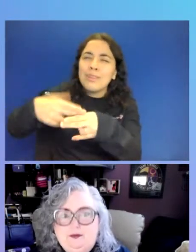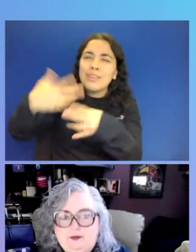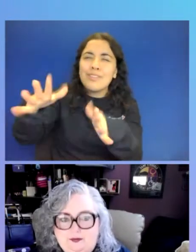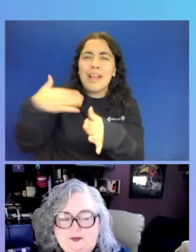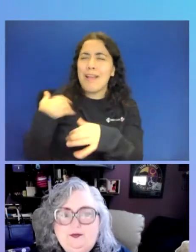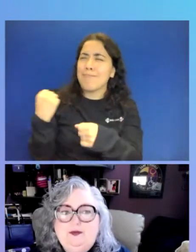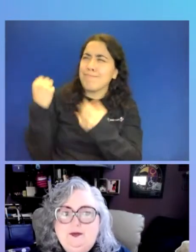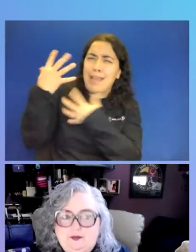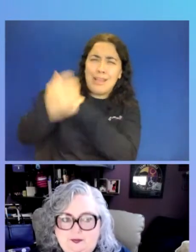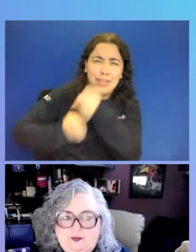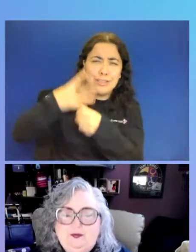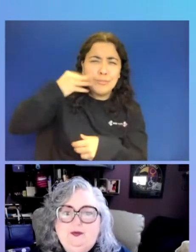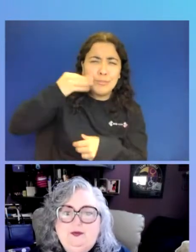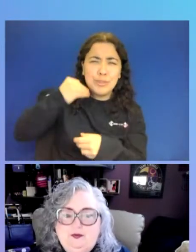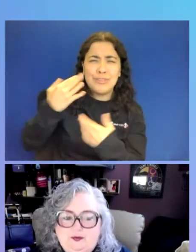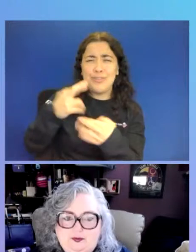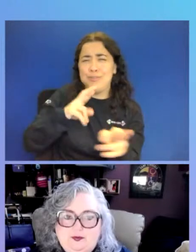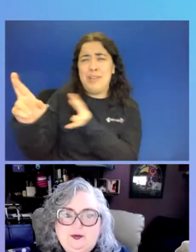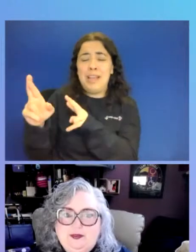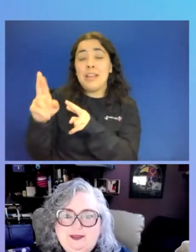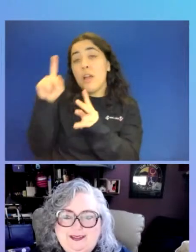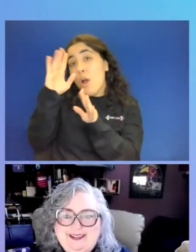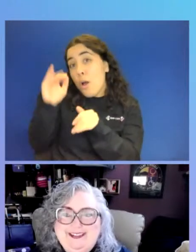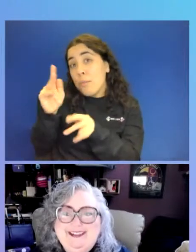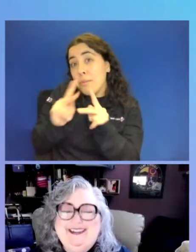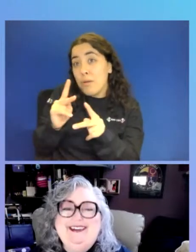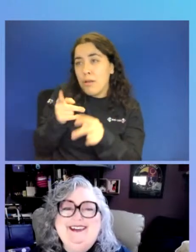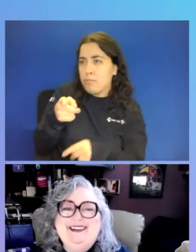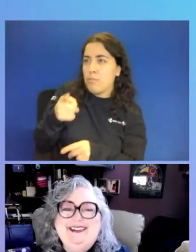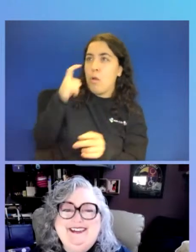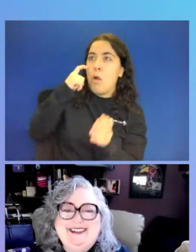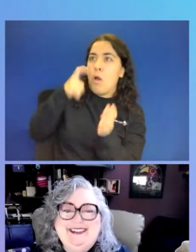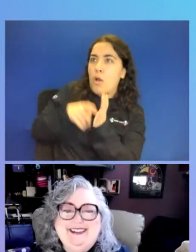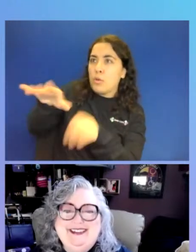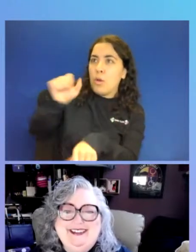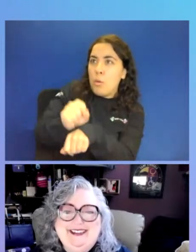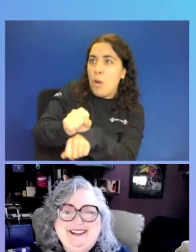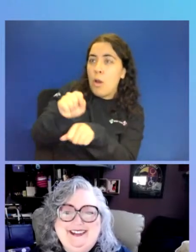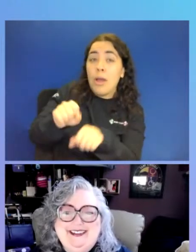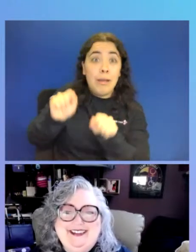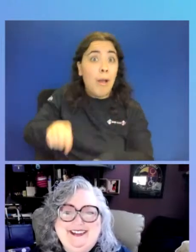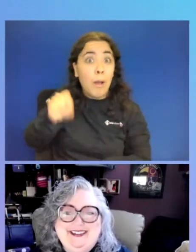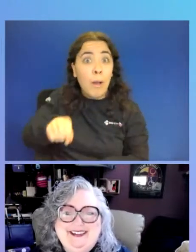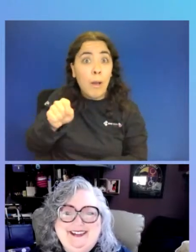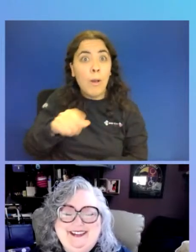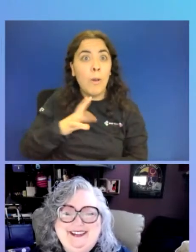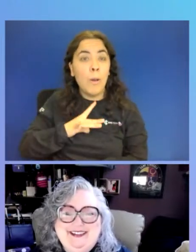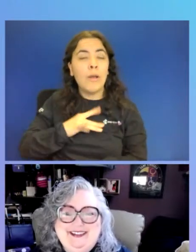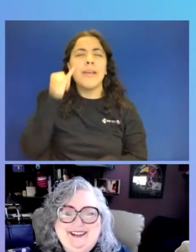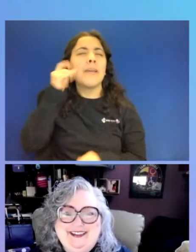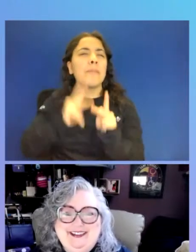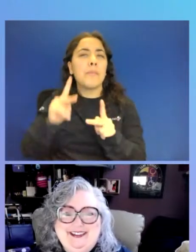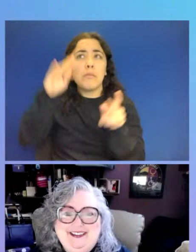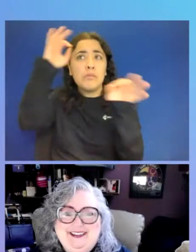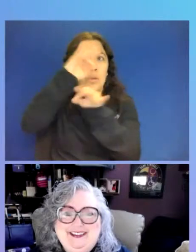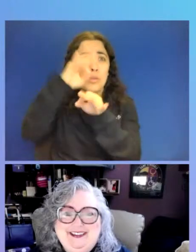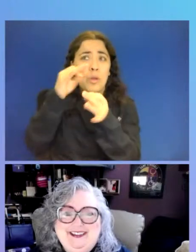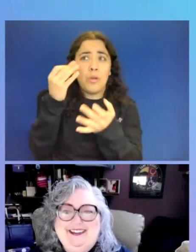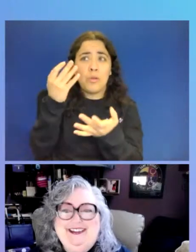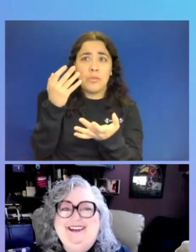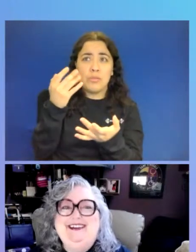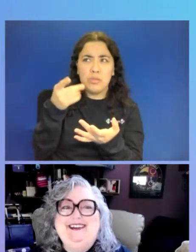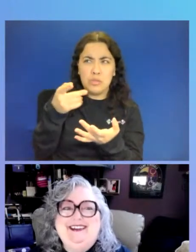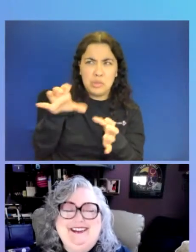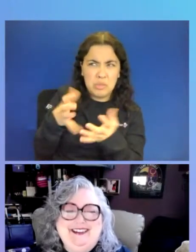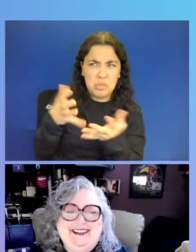years of experience, and hopefully people know what you've done. Now, if people don't know what you've done, then I would question whether you've actually had